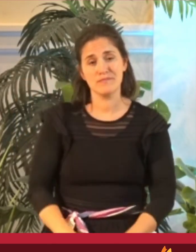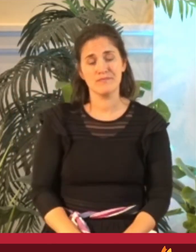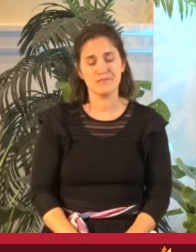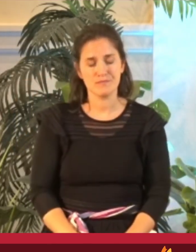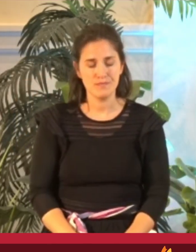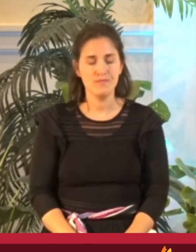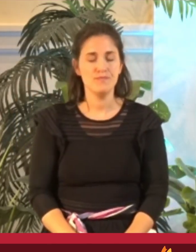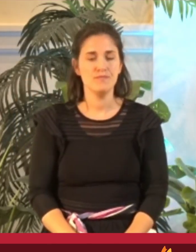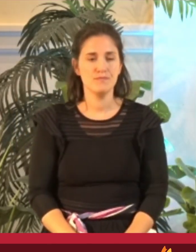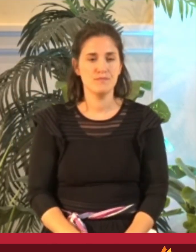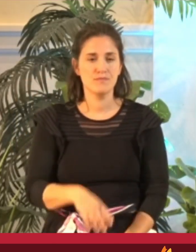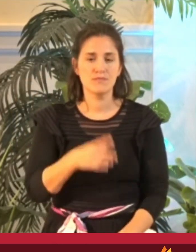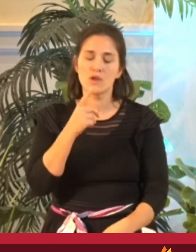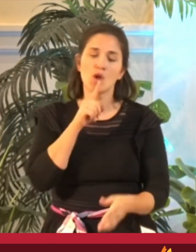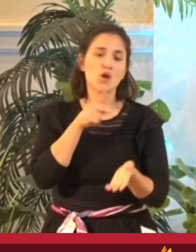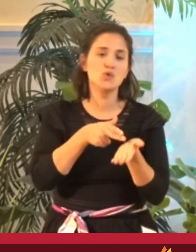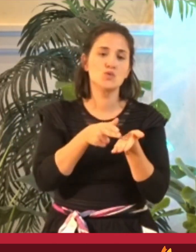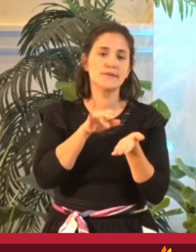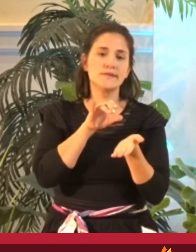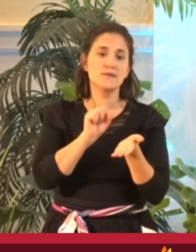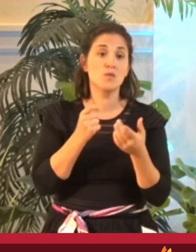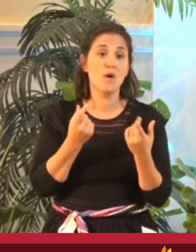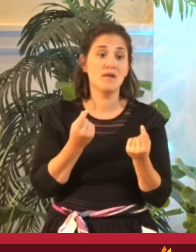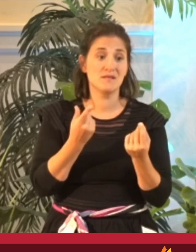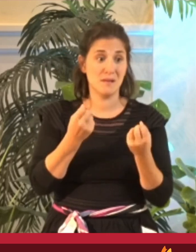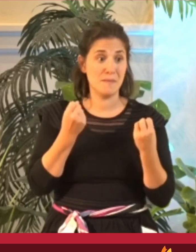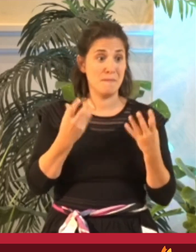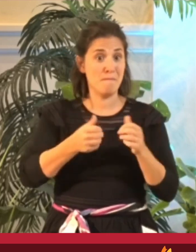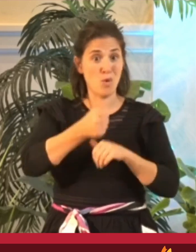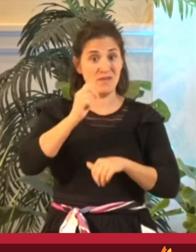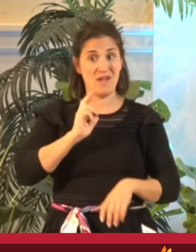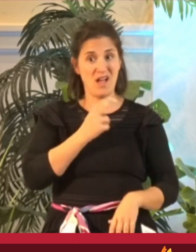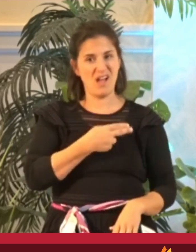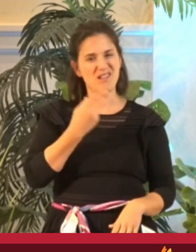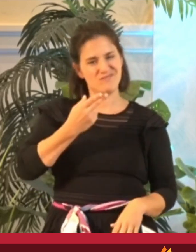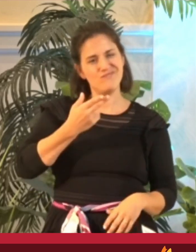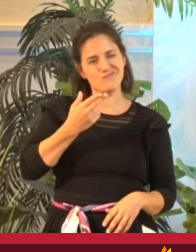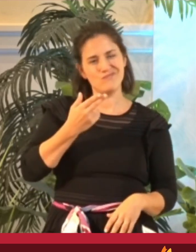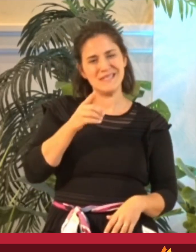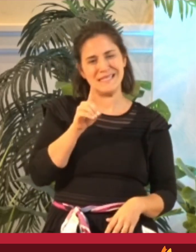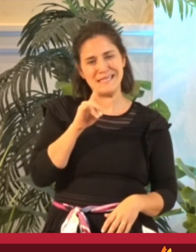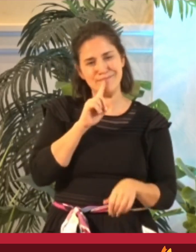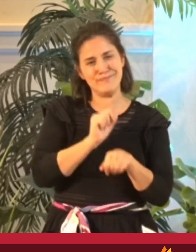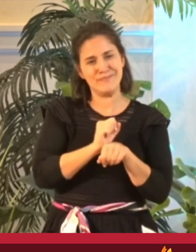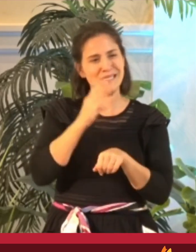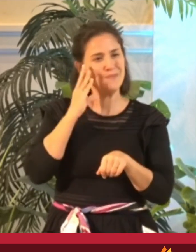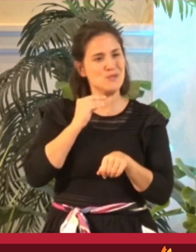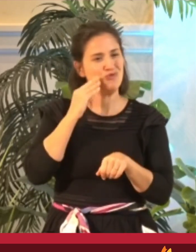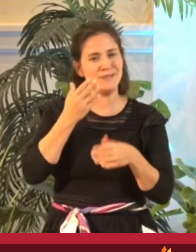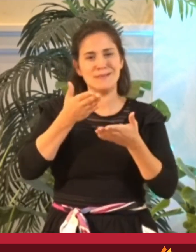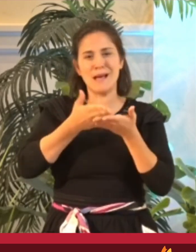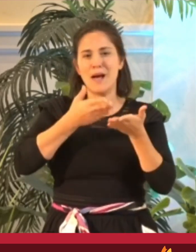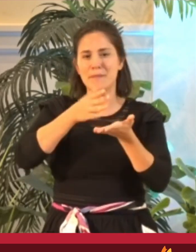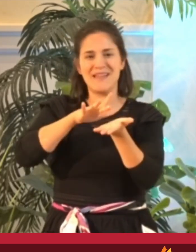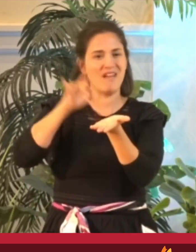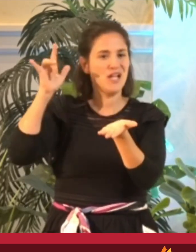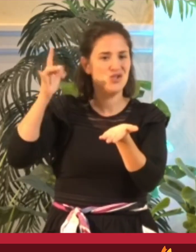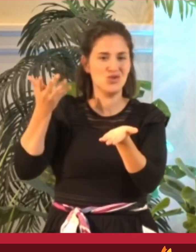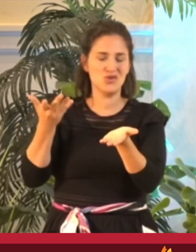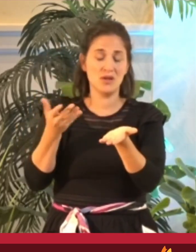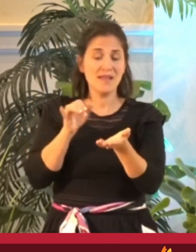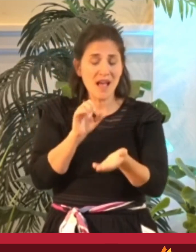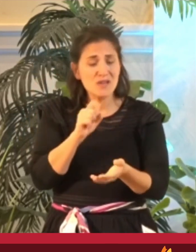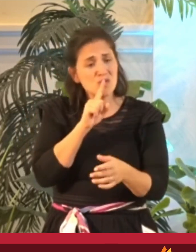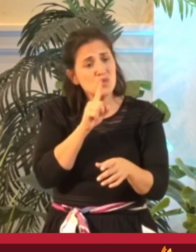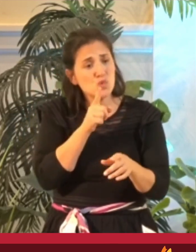You see, the truth is, many of us have been taken advantage of. And it's true that there are many